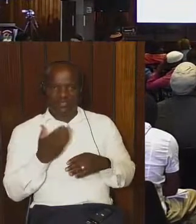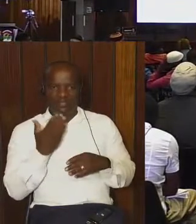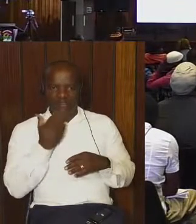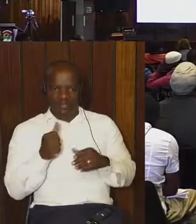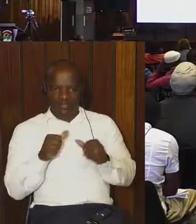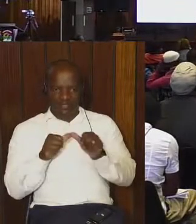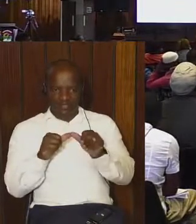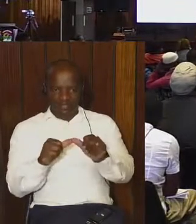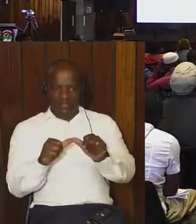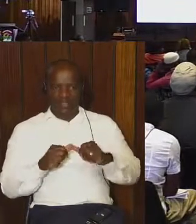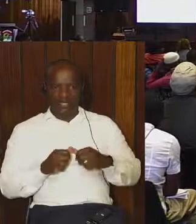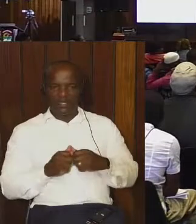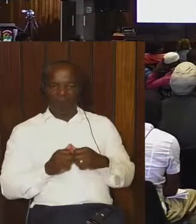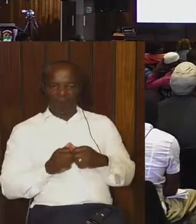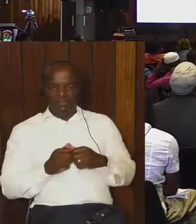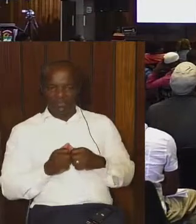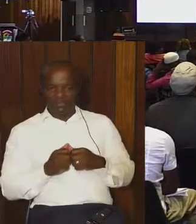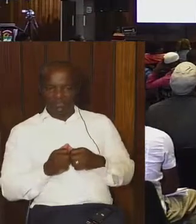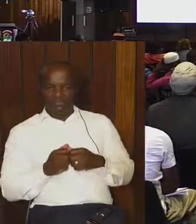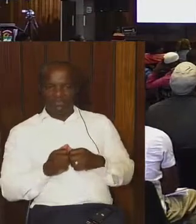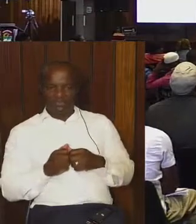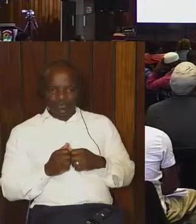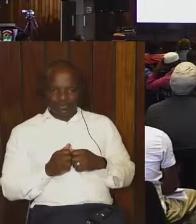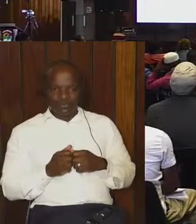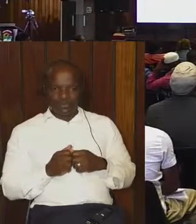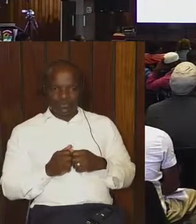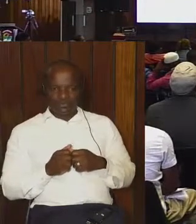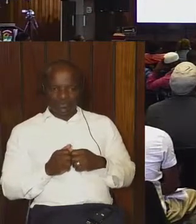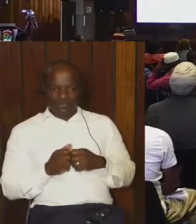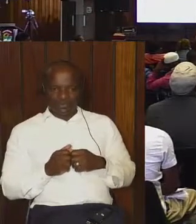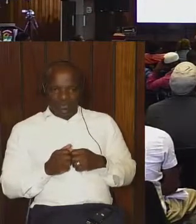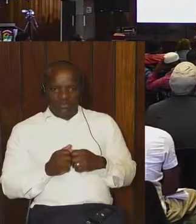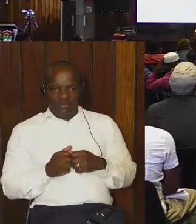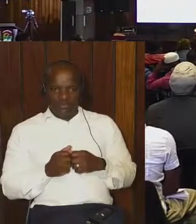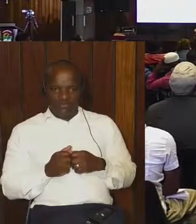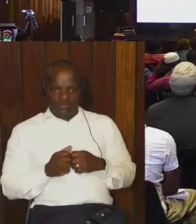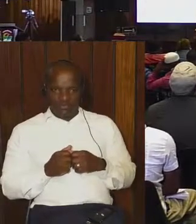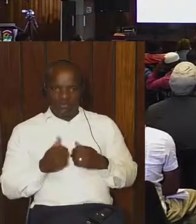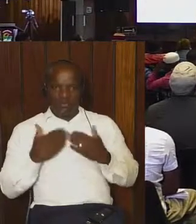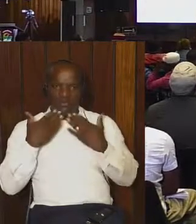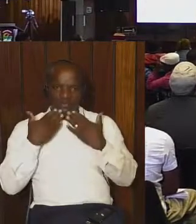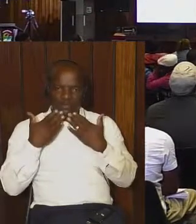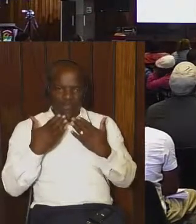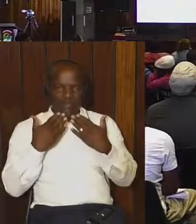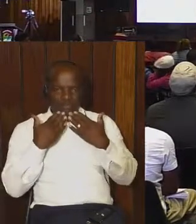proceed. Oh, thank you very much,